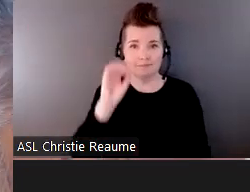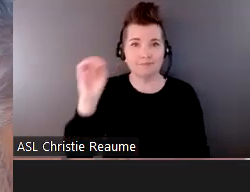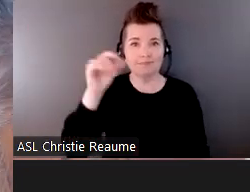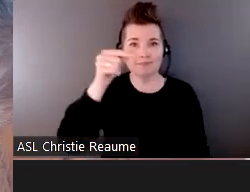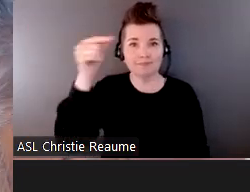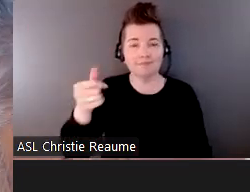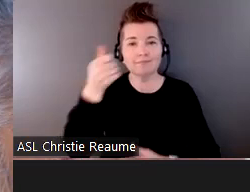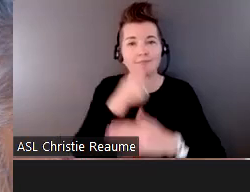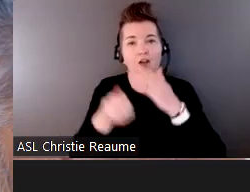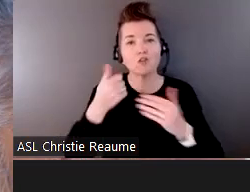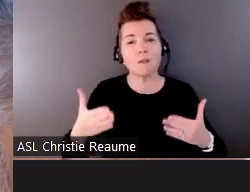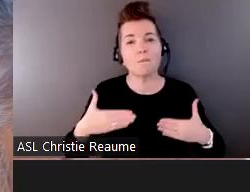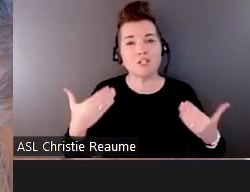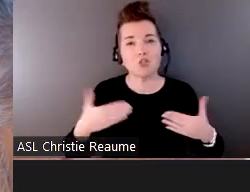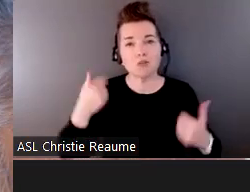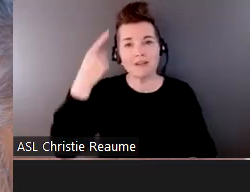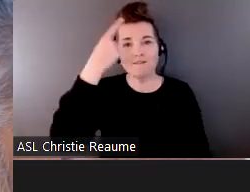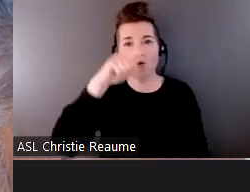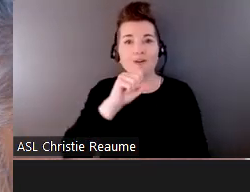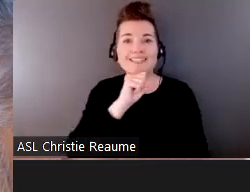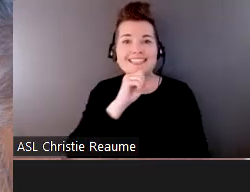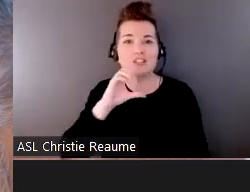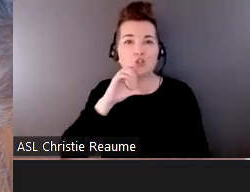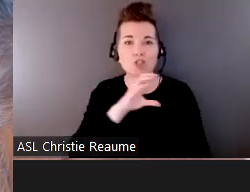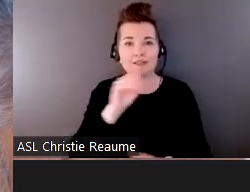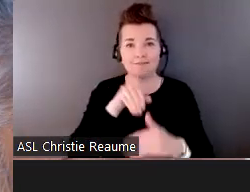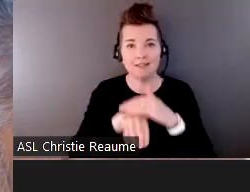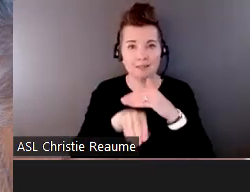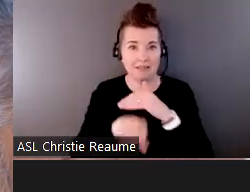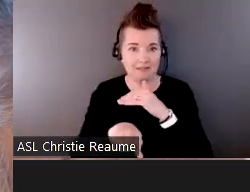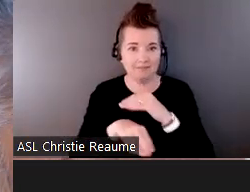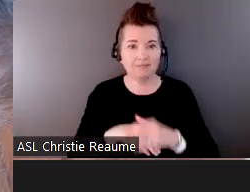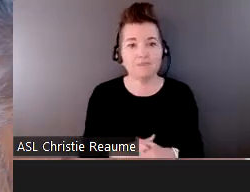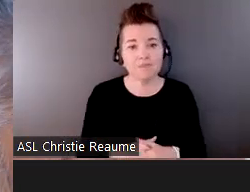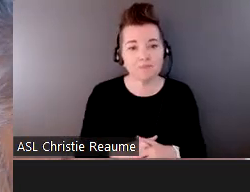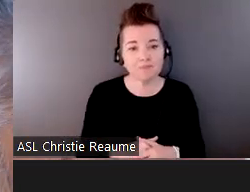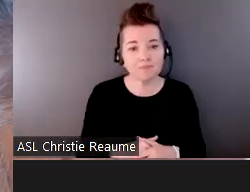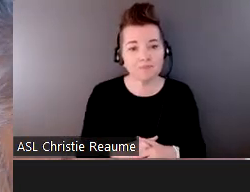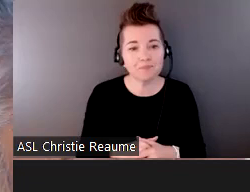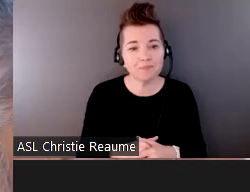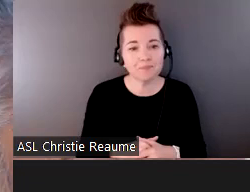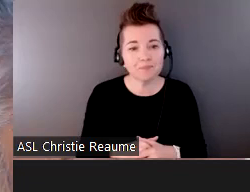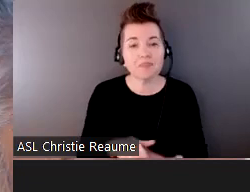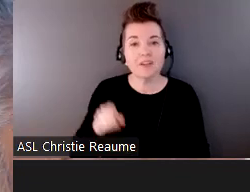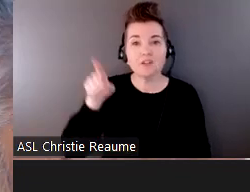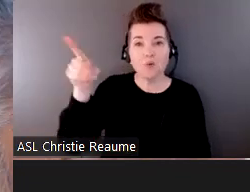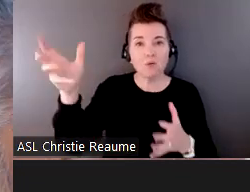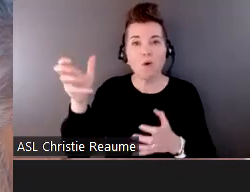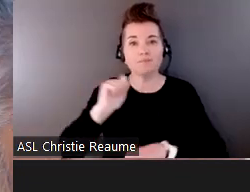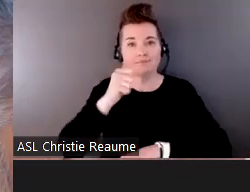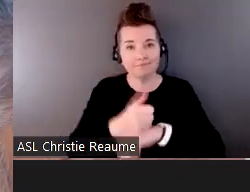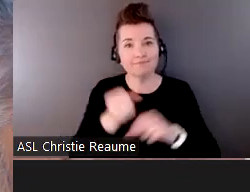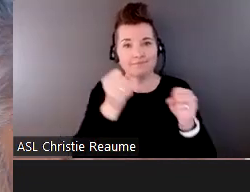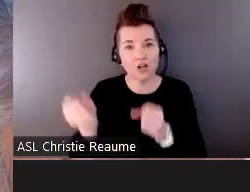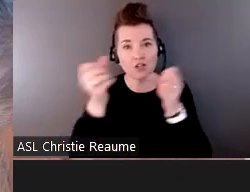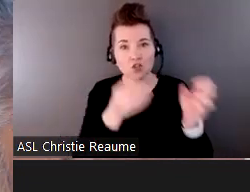ministry for seniors and accessibility and our mandate is to implement the Ontario strategy to combat elder abuse and